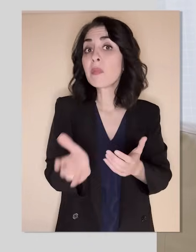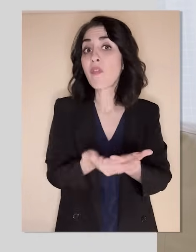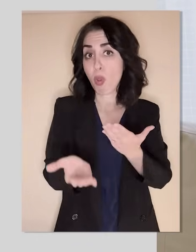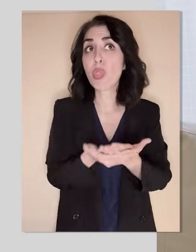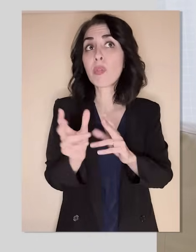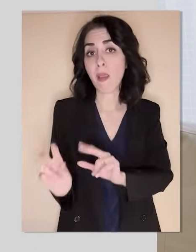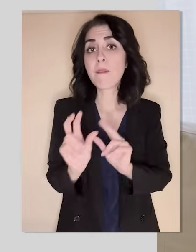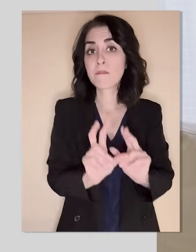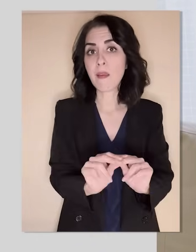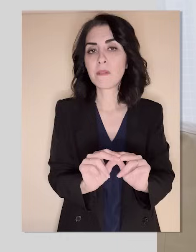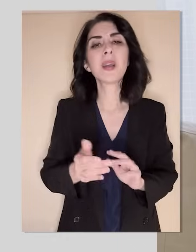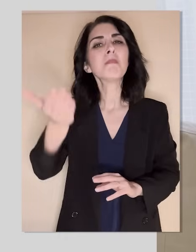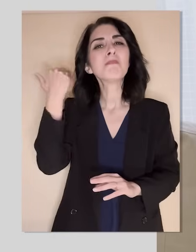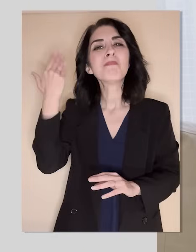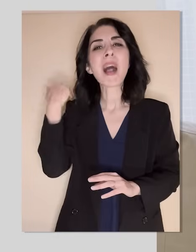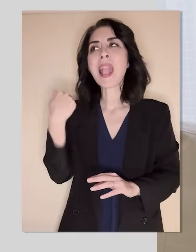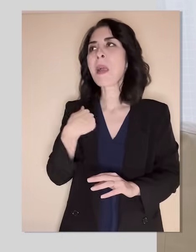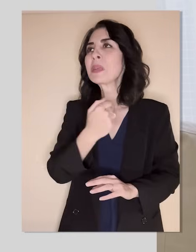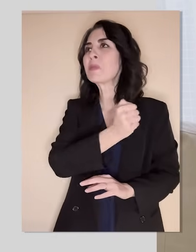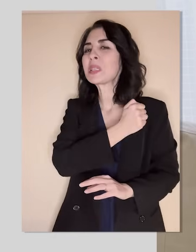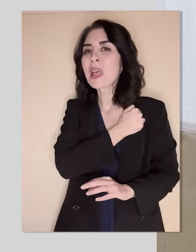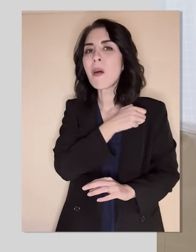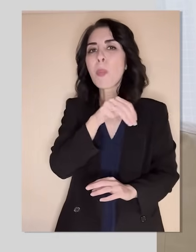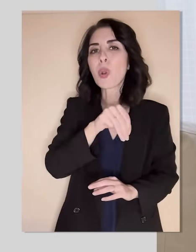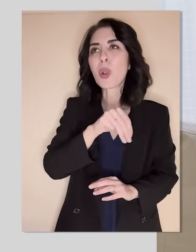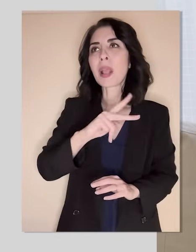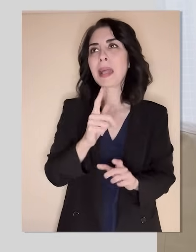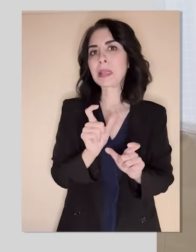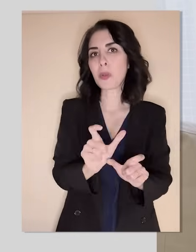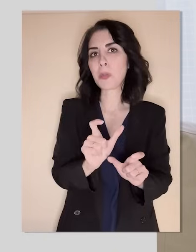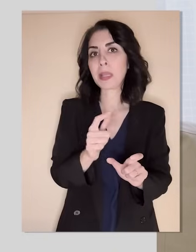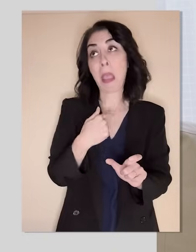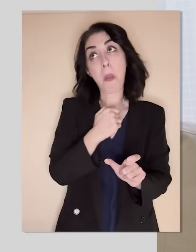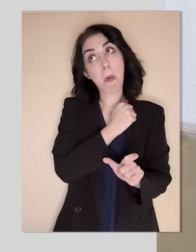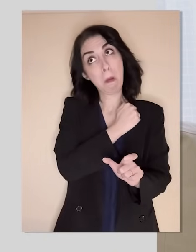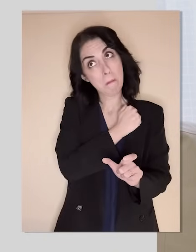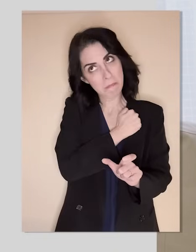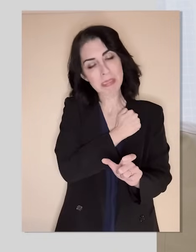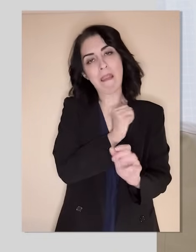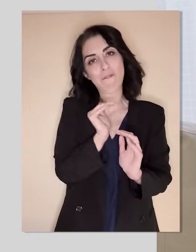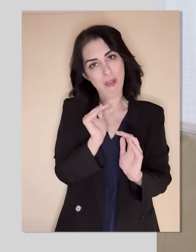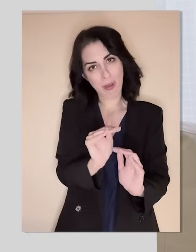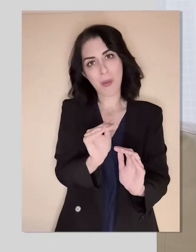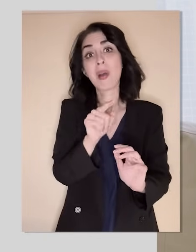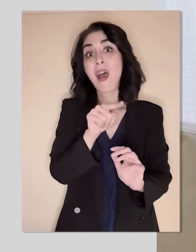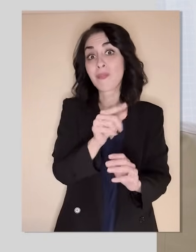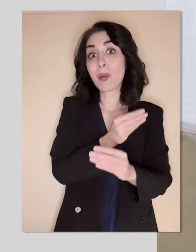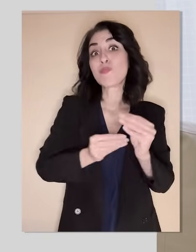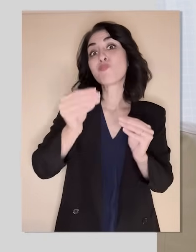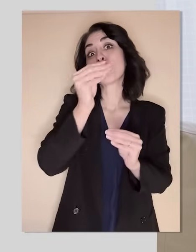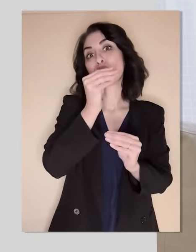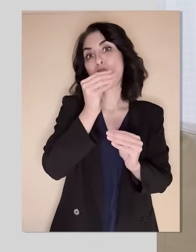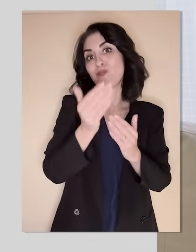antibodies were better, and in my mind I still think they work better, but a study was done between